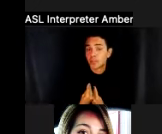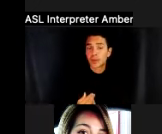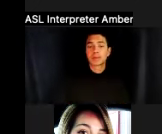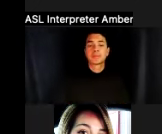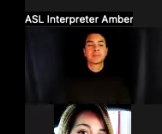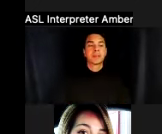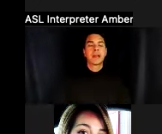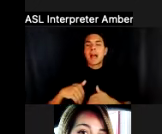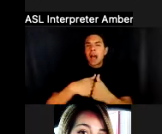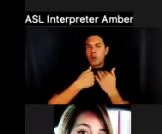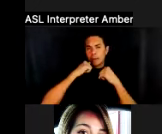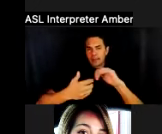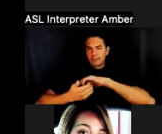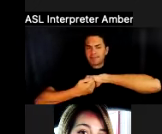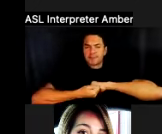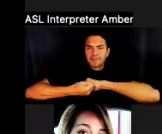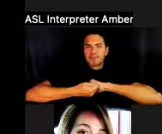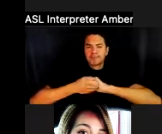inclusive?